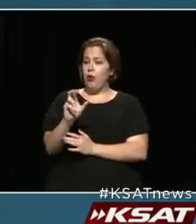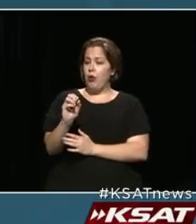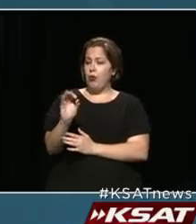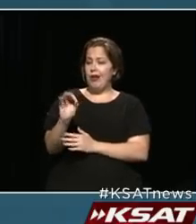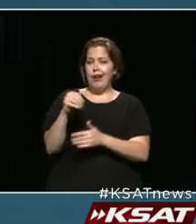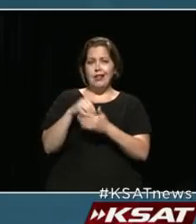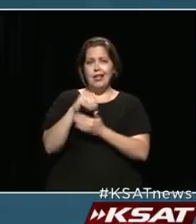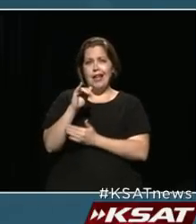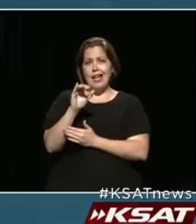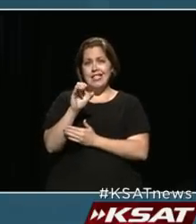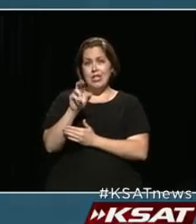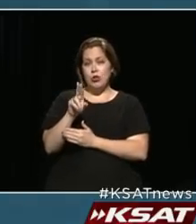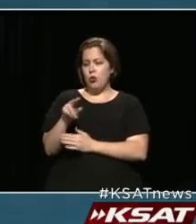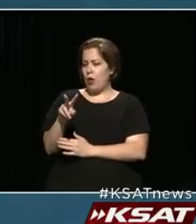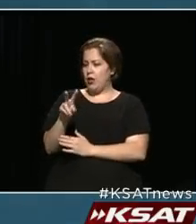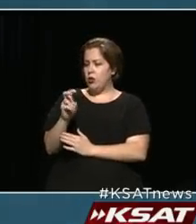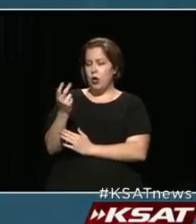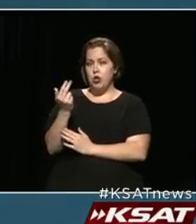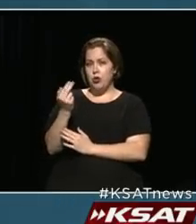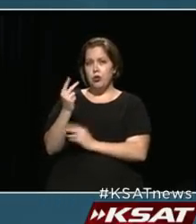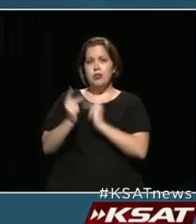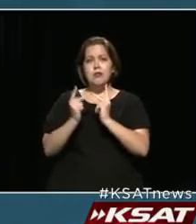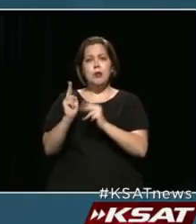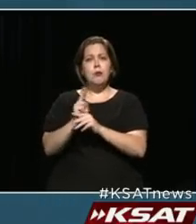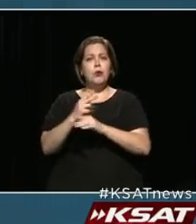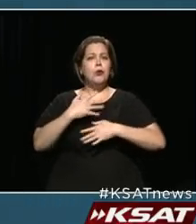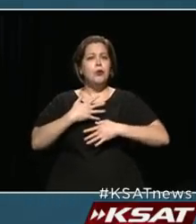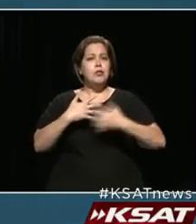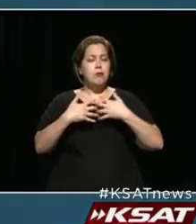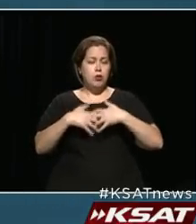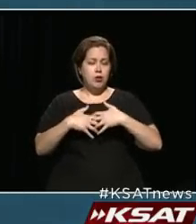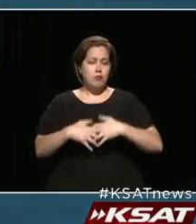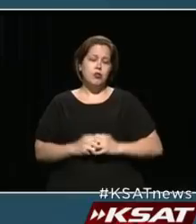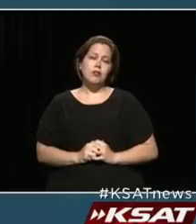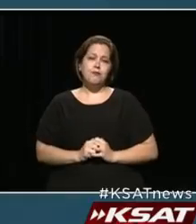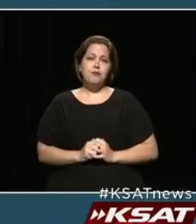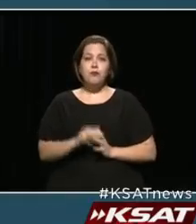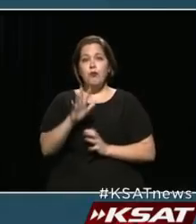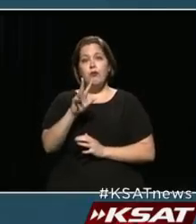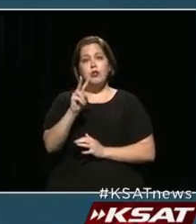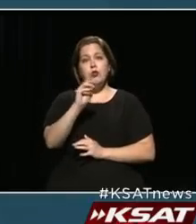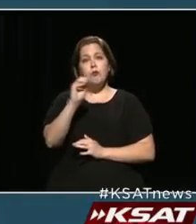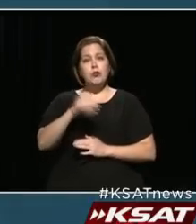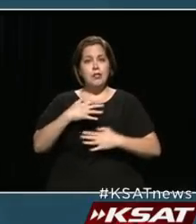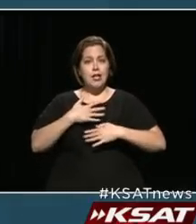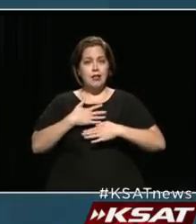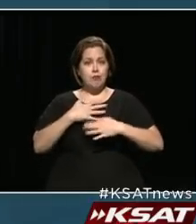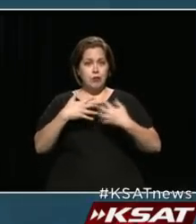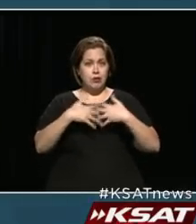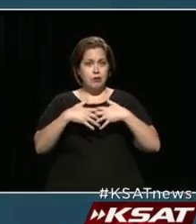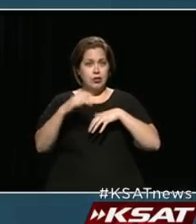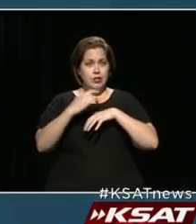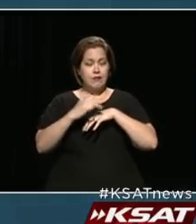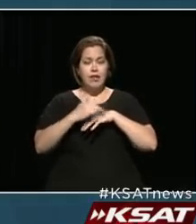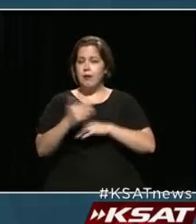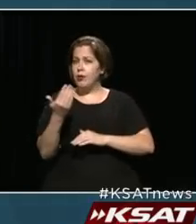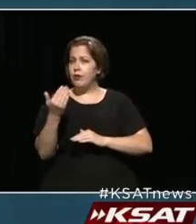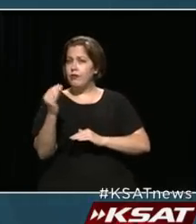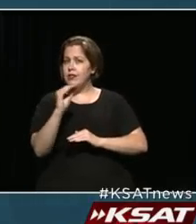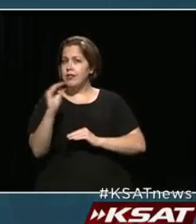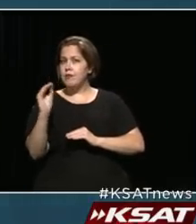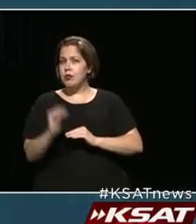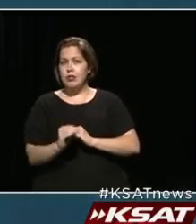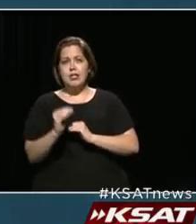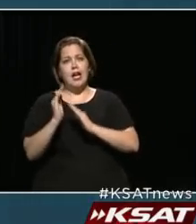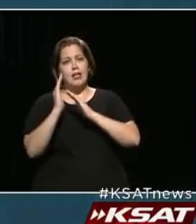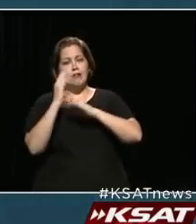are in the ICU and 213 folks on ventilators this evening. 52% of ventilators are available and 15% of